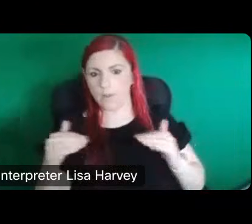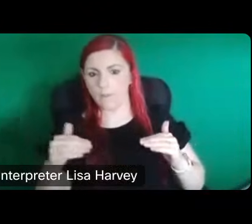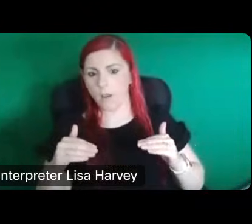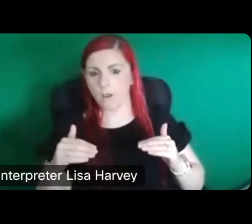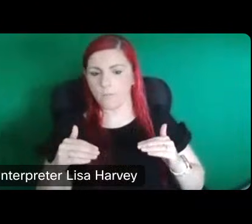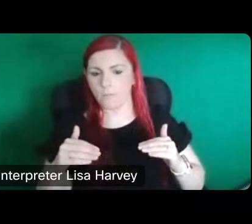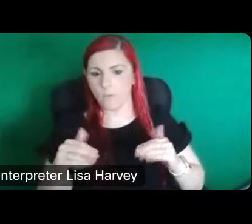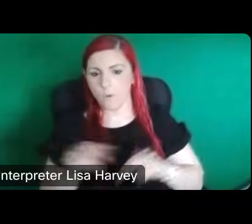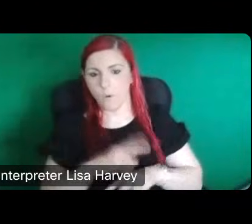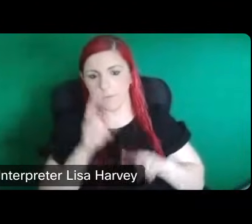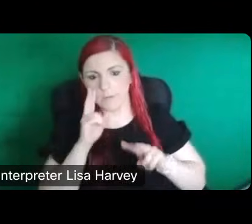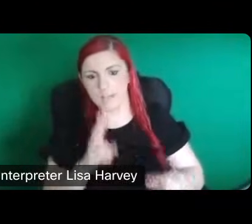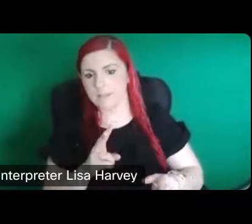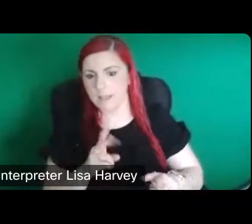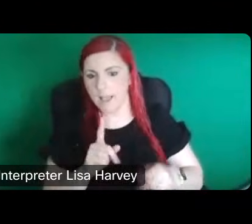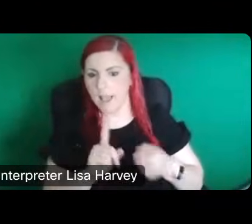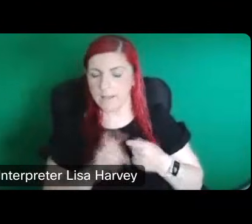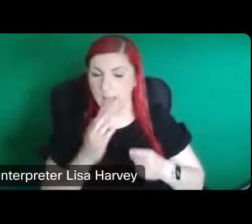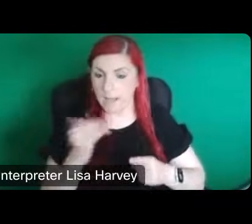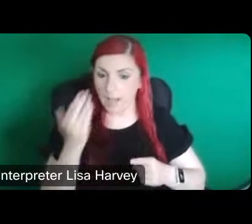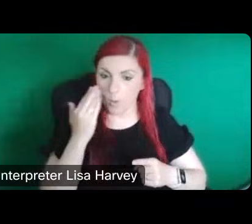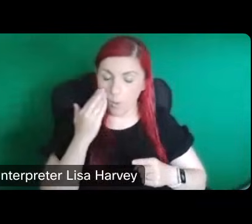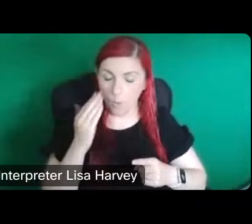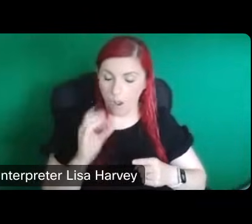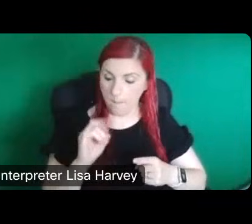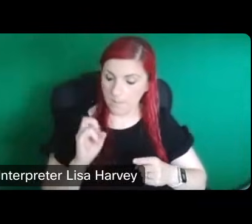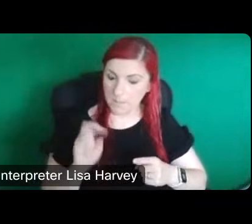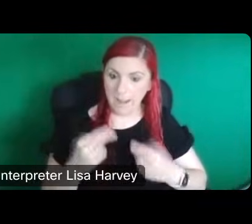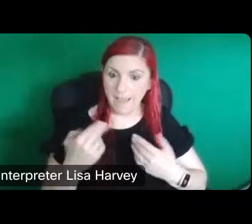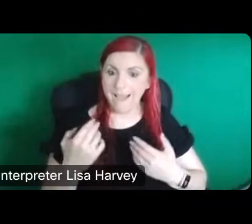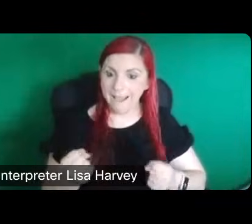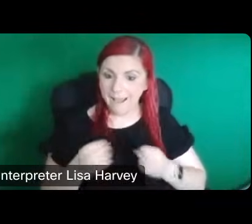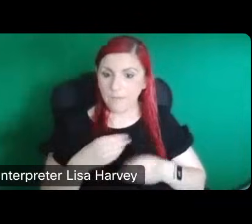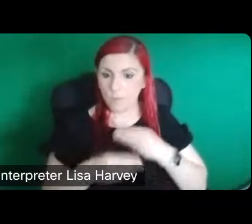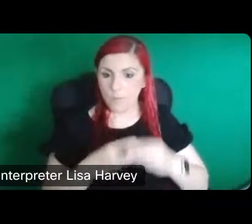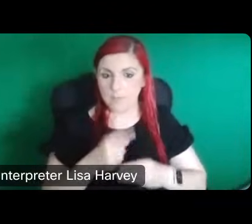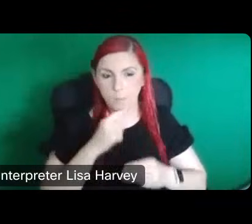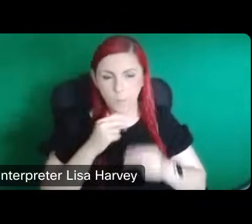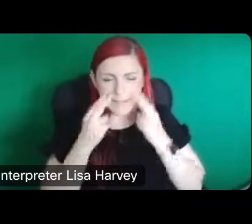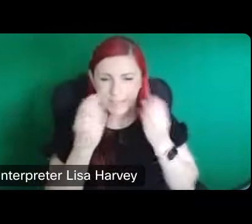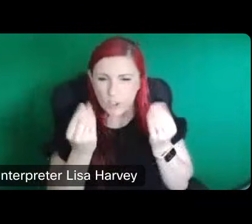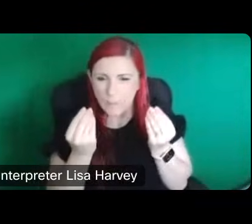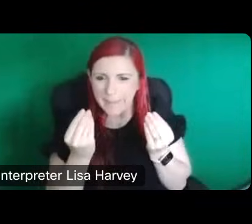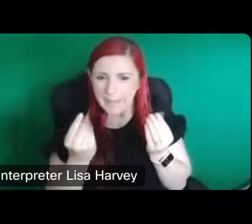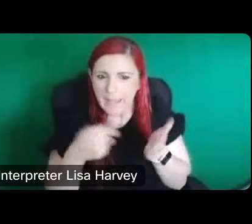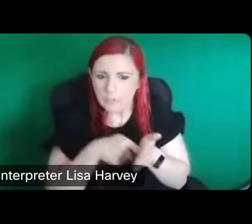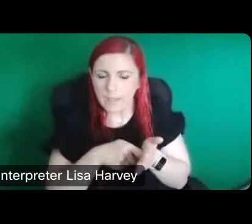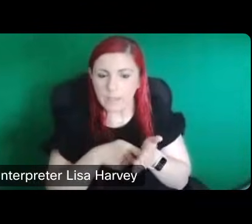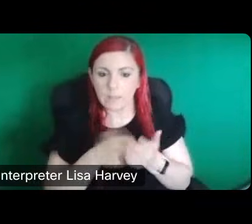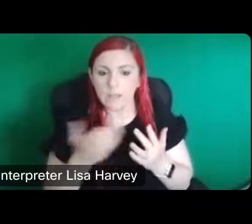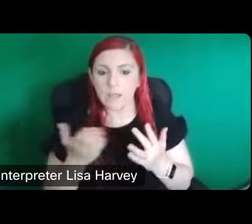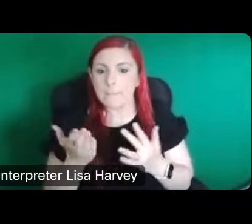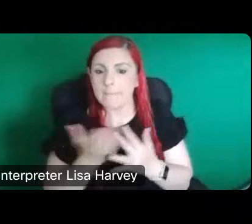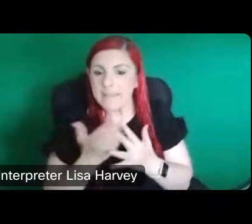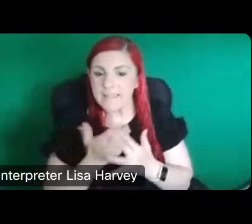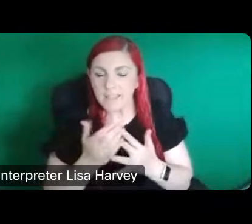oversight. I know the Ombudsman has a function, but perhaps we just need something else. Mediation is lacking in our health